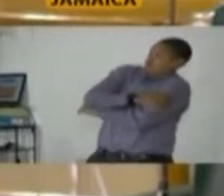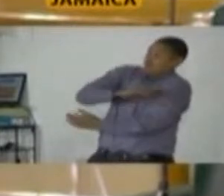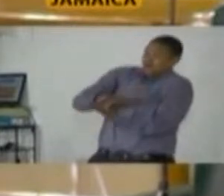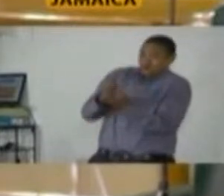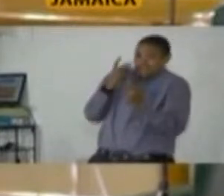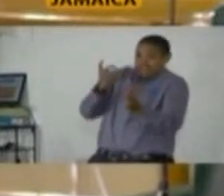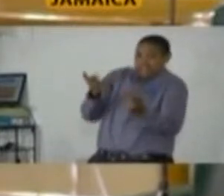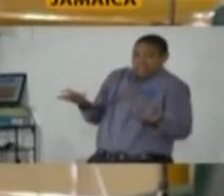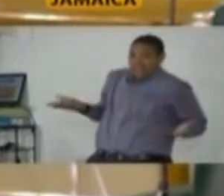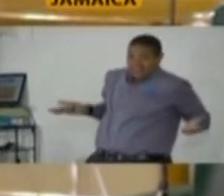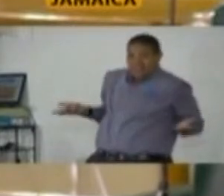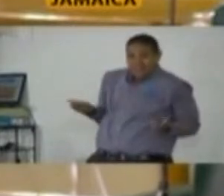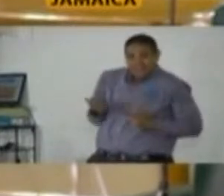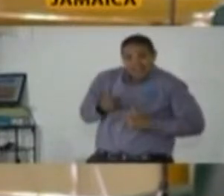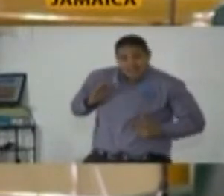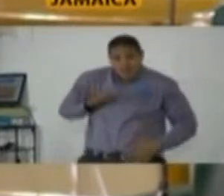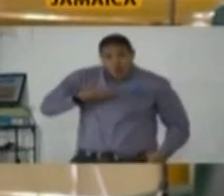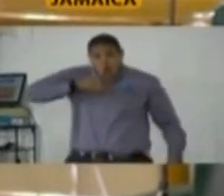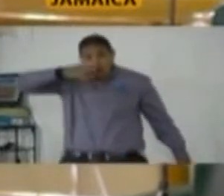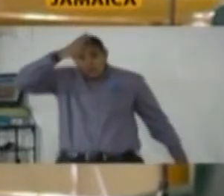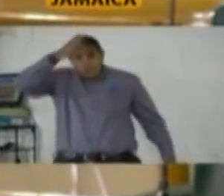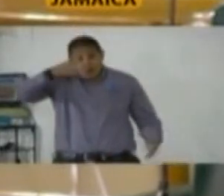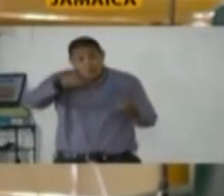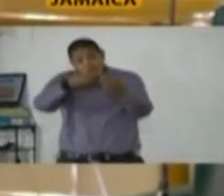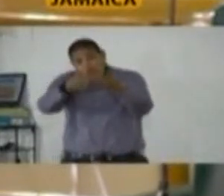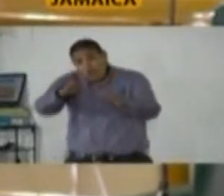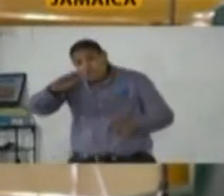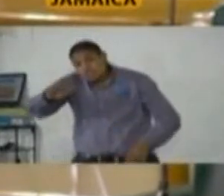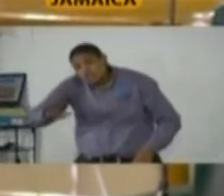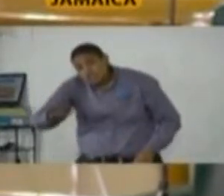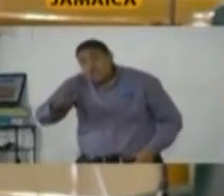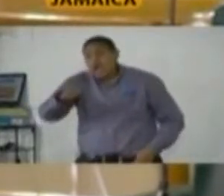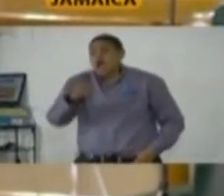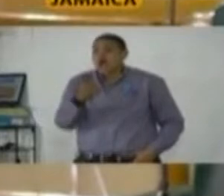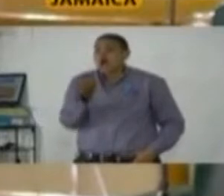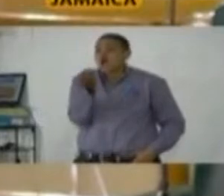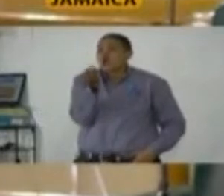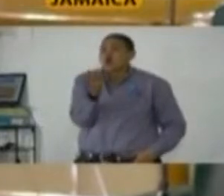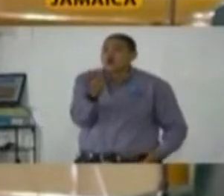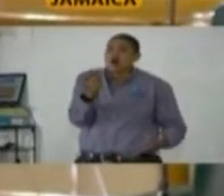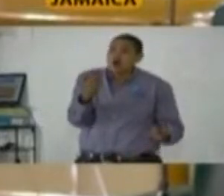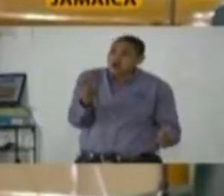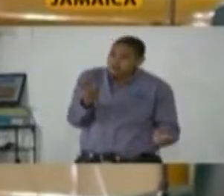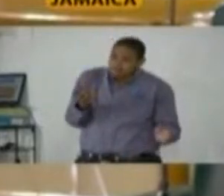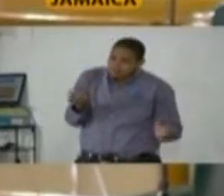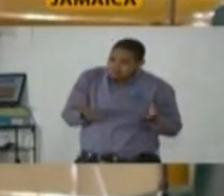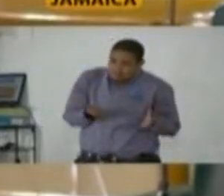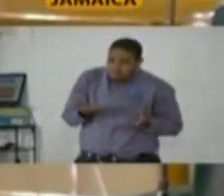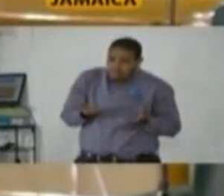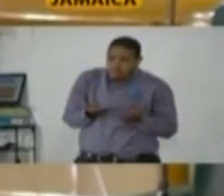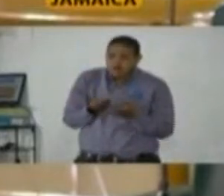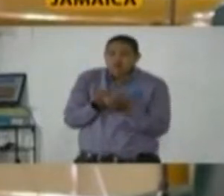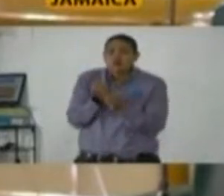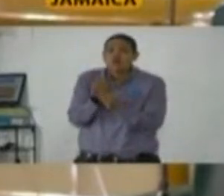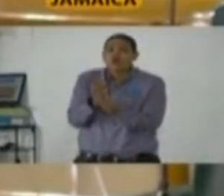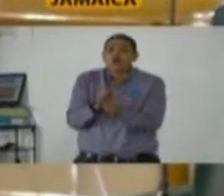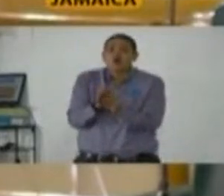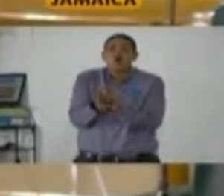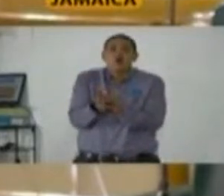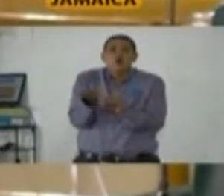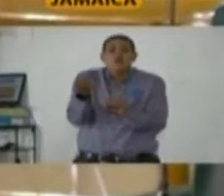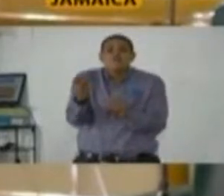To all our parents who have lost a child or children during the pandemic due to COVID illness or